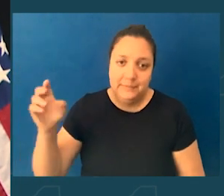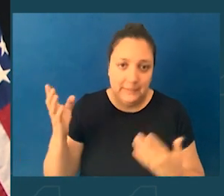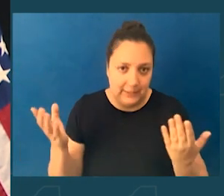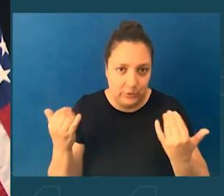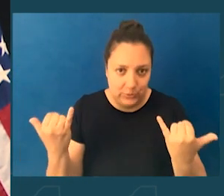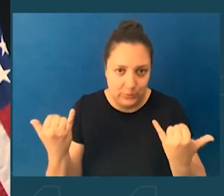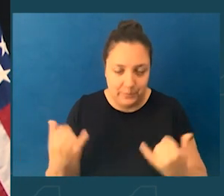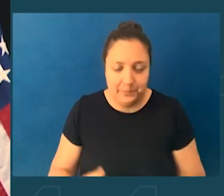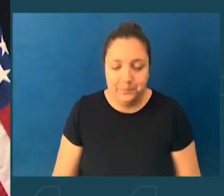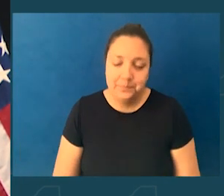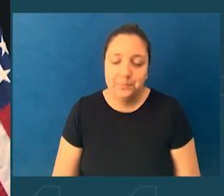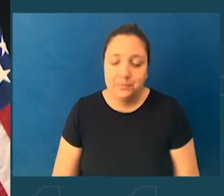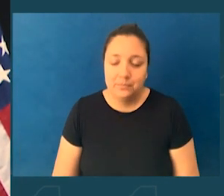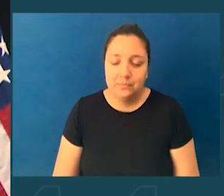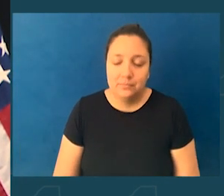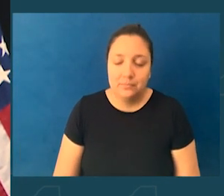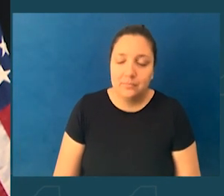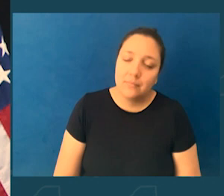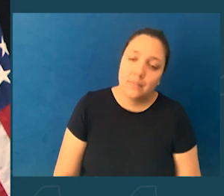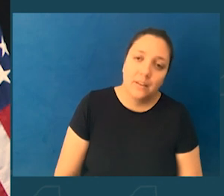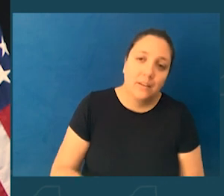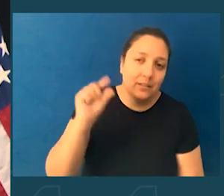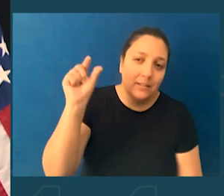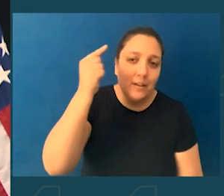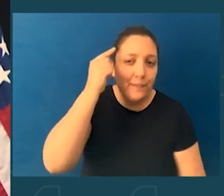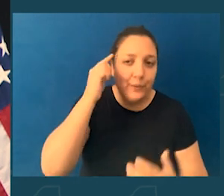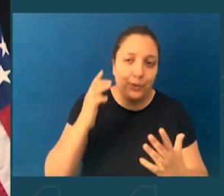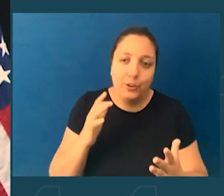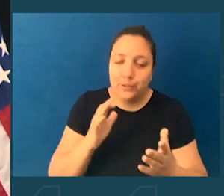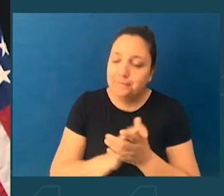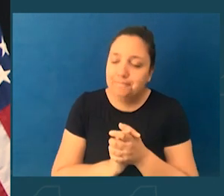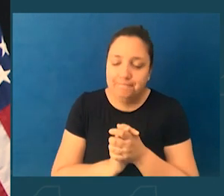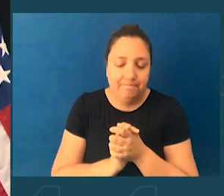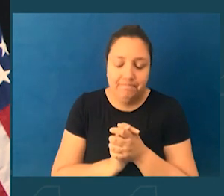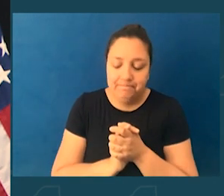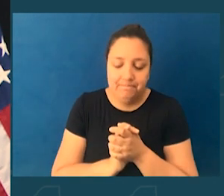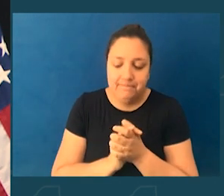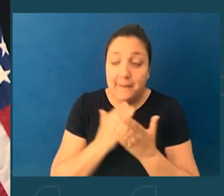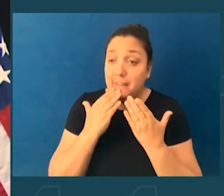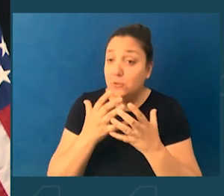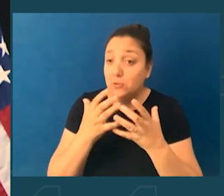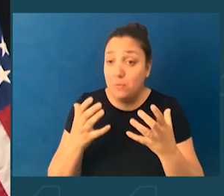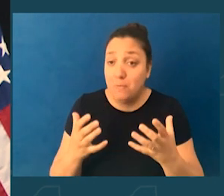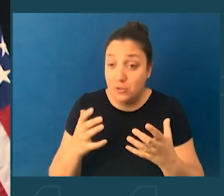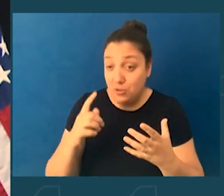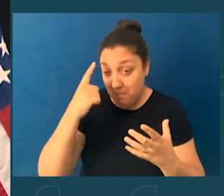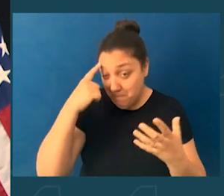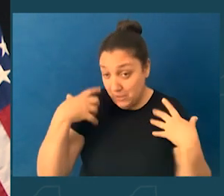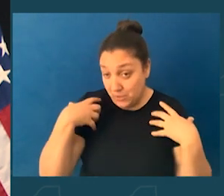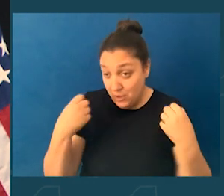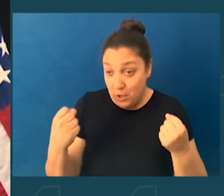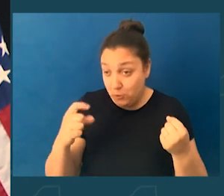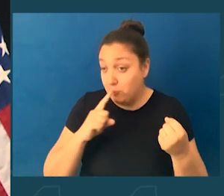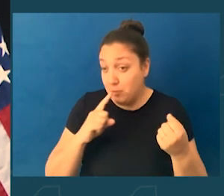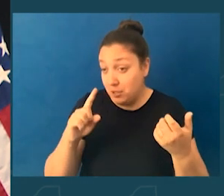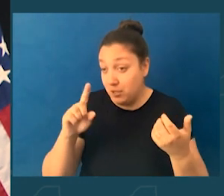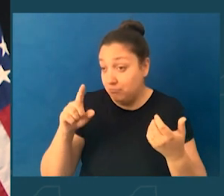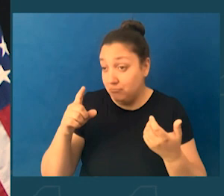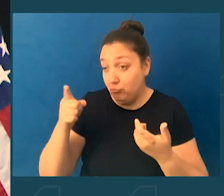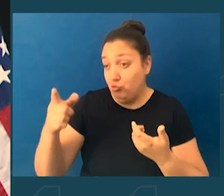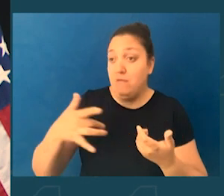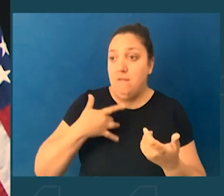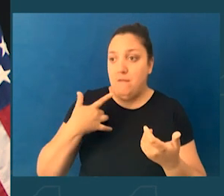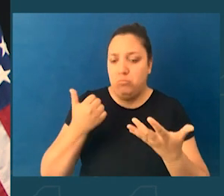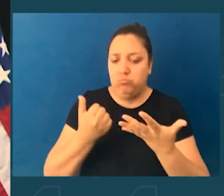Governor, thank you for prioritizing mental health care. Thank you for your work to